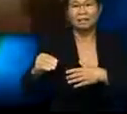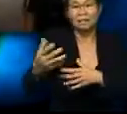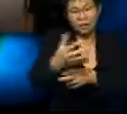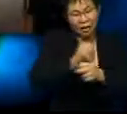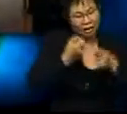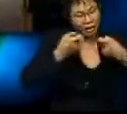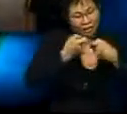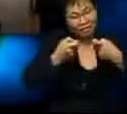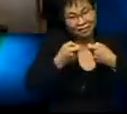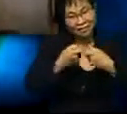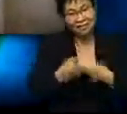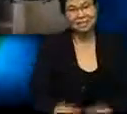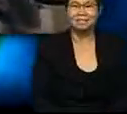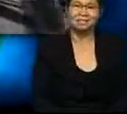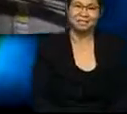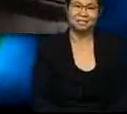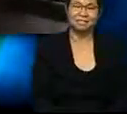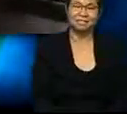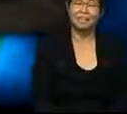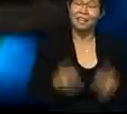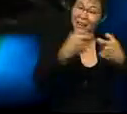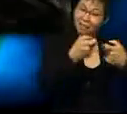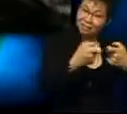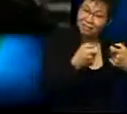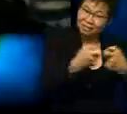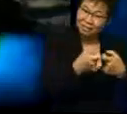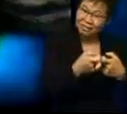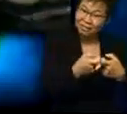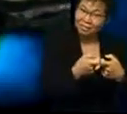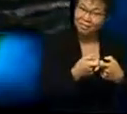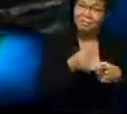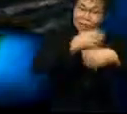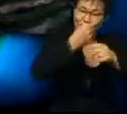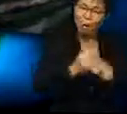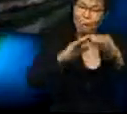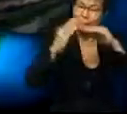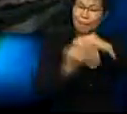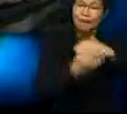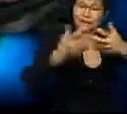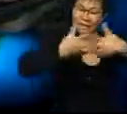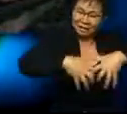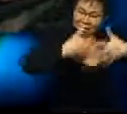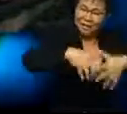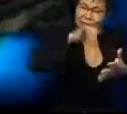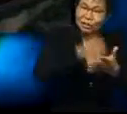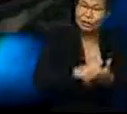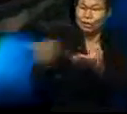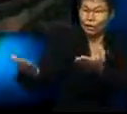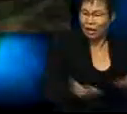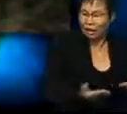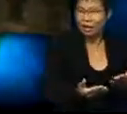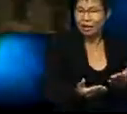get electricity. The electricity that is produced by the generators is carried